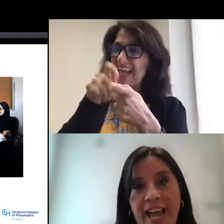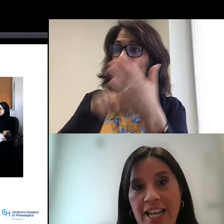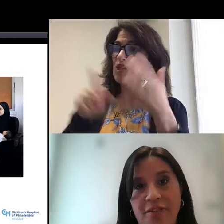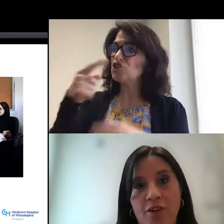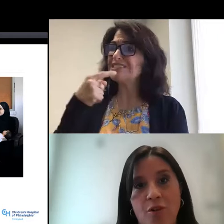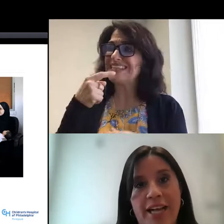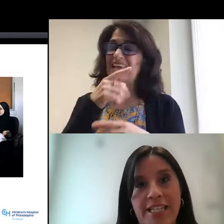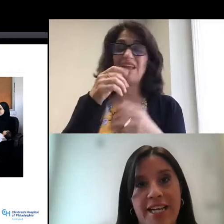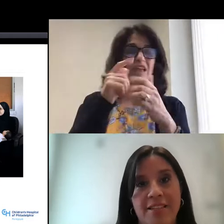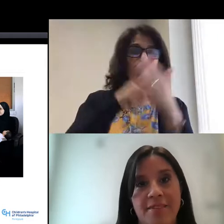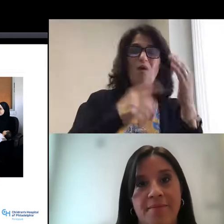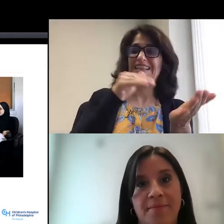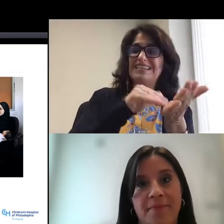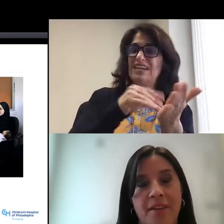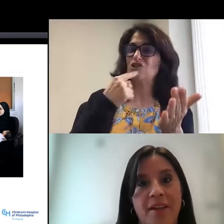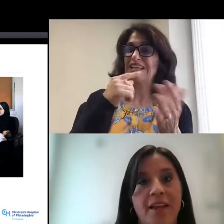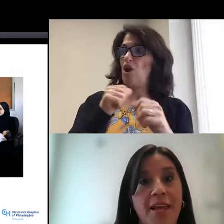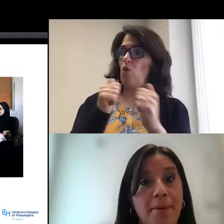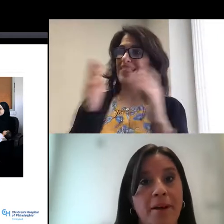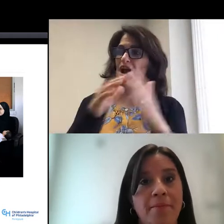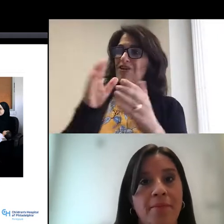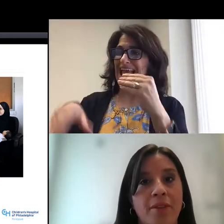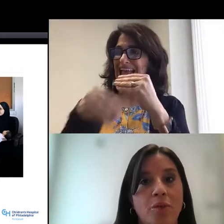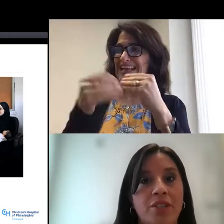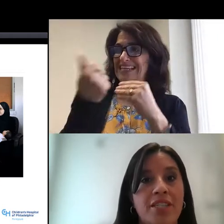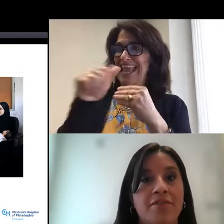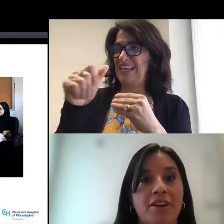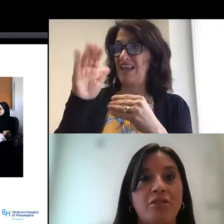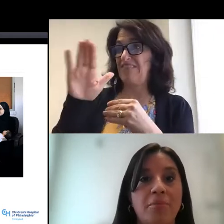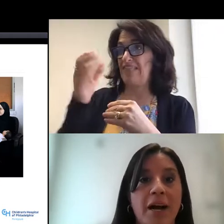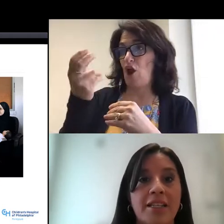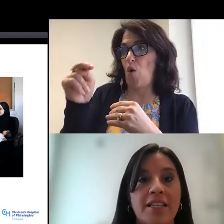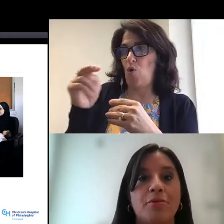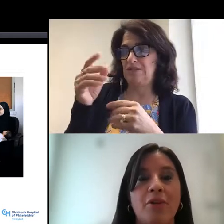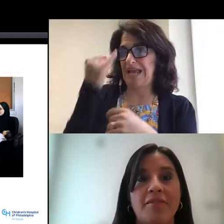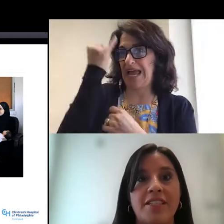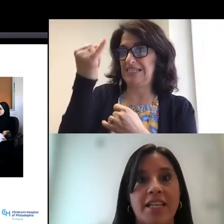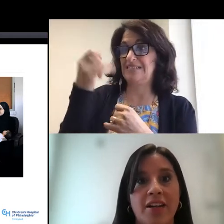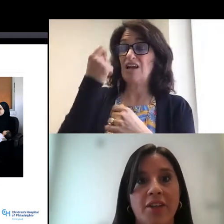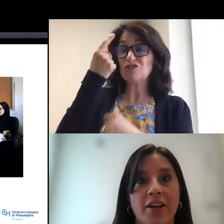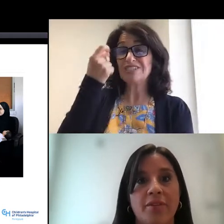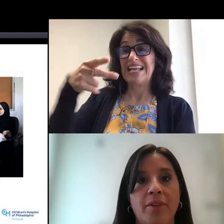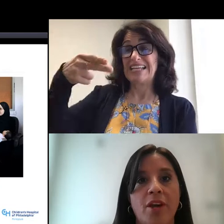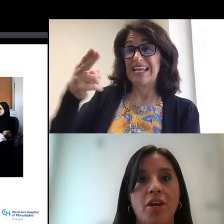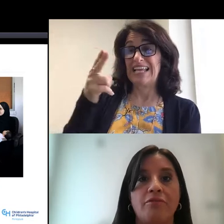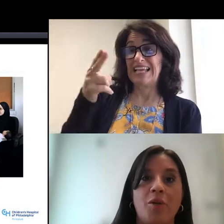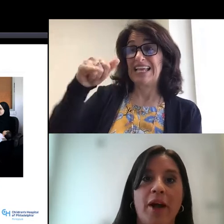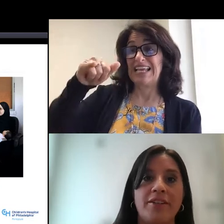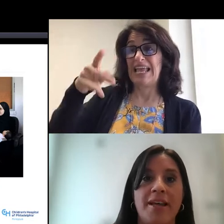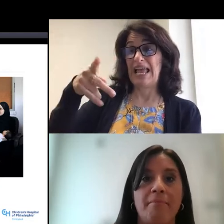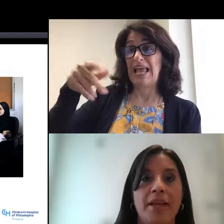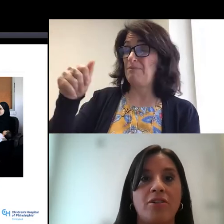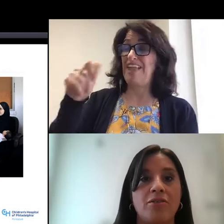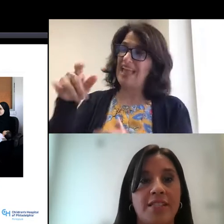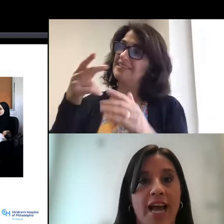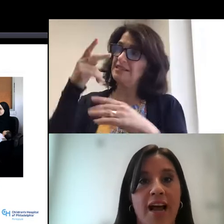adding any of their own ideas. HIPAA, which is the federal policy for privacy in healthcare, requires